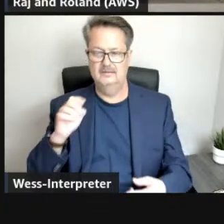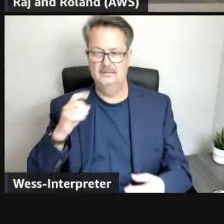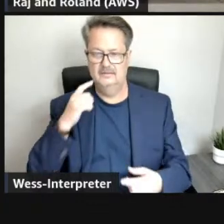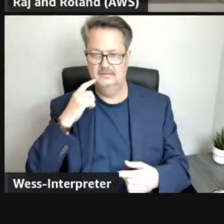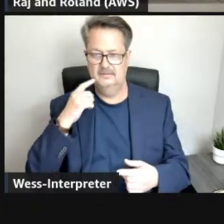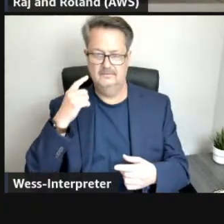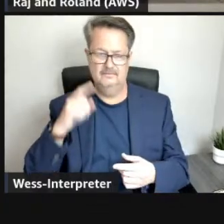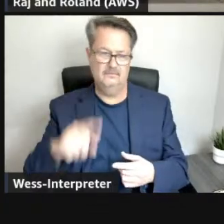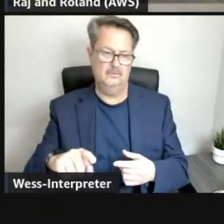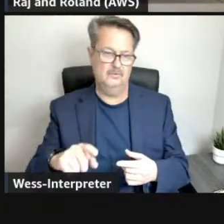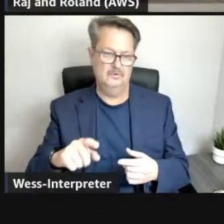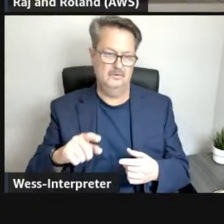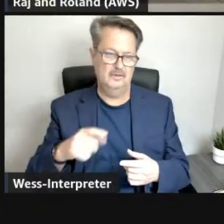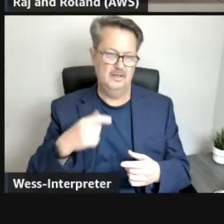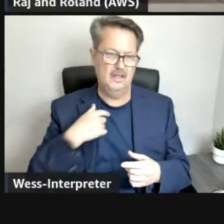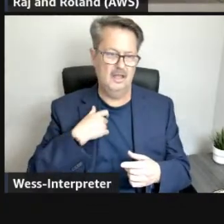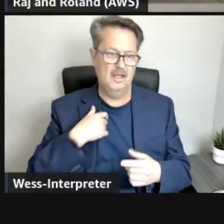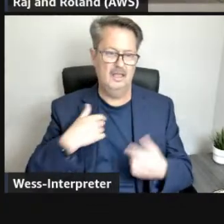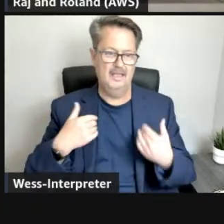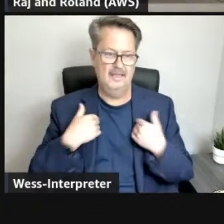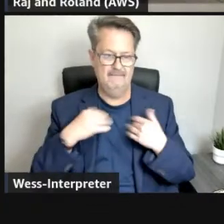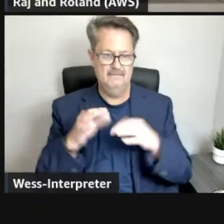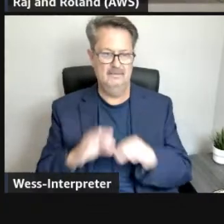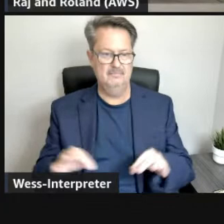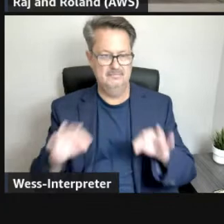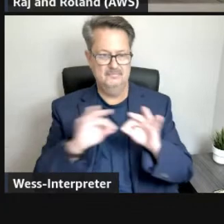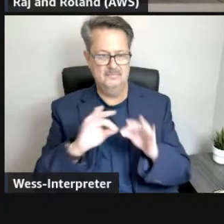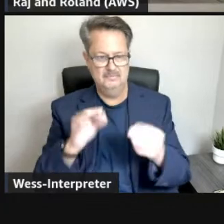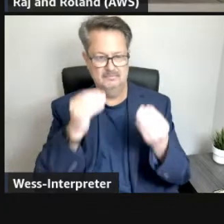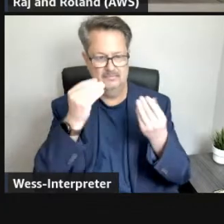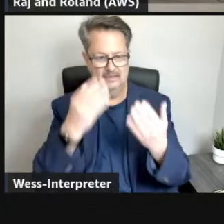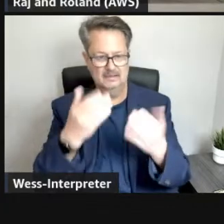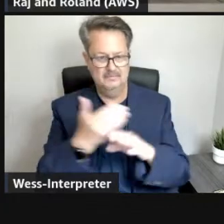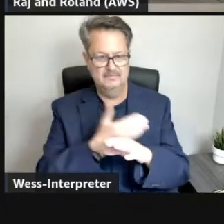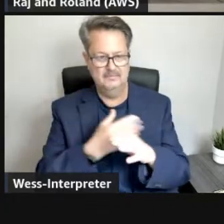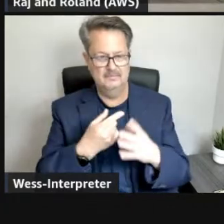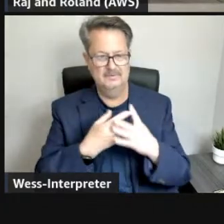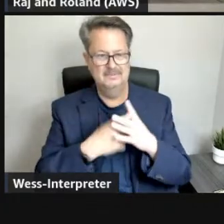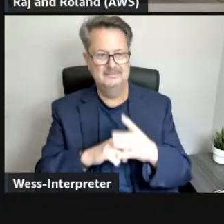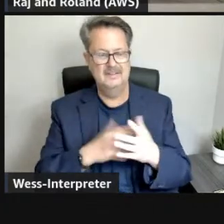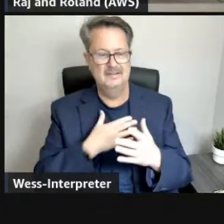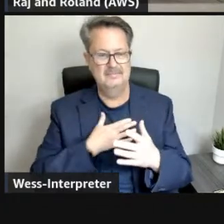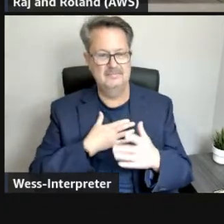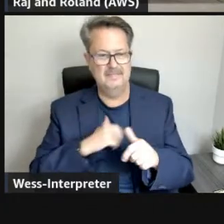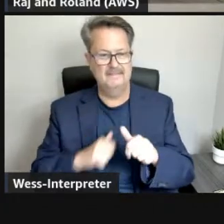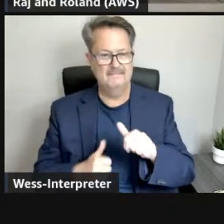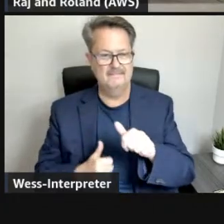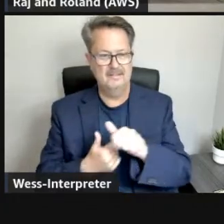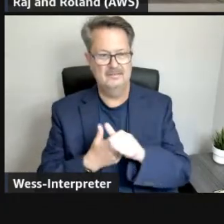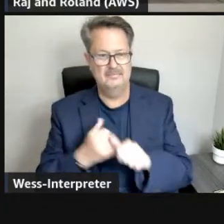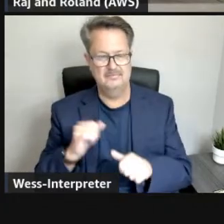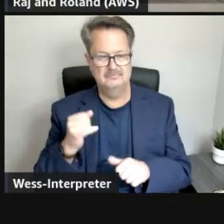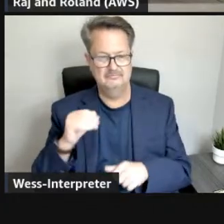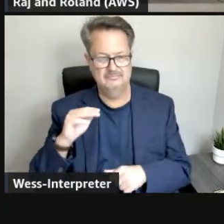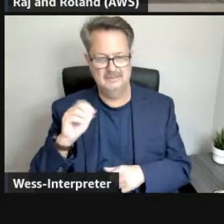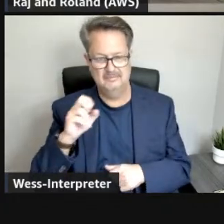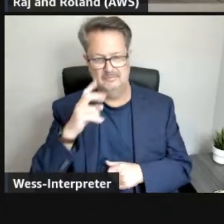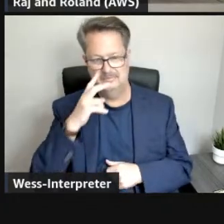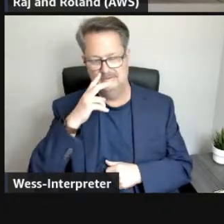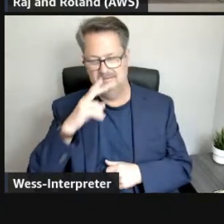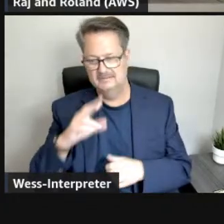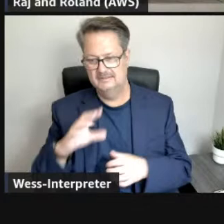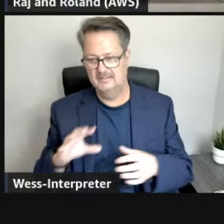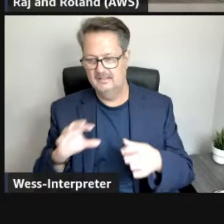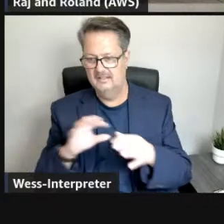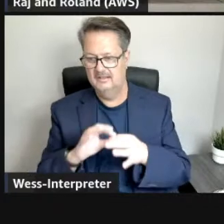at AWS. I do have an important message before we start. Please fire up your jams. You should be seeing the links on the chat right